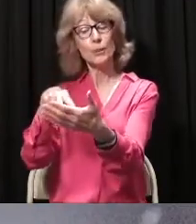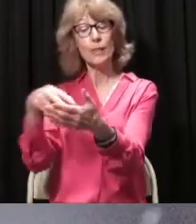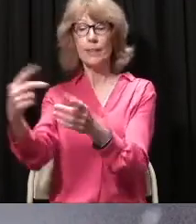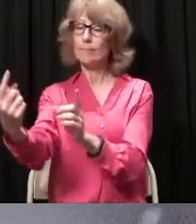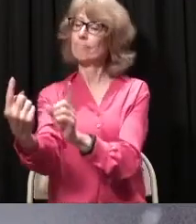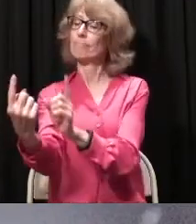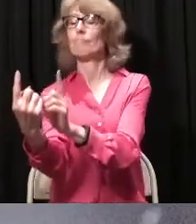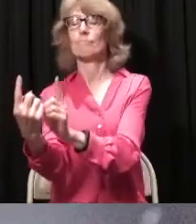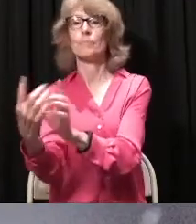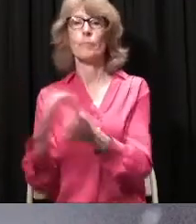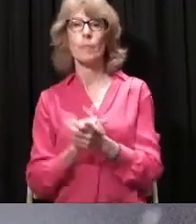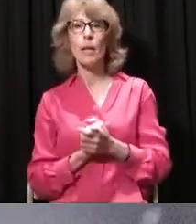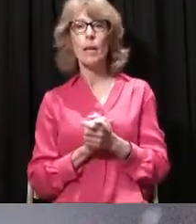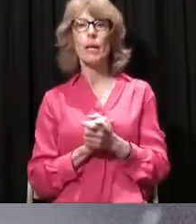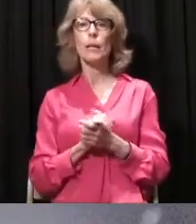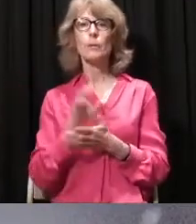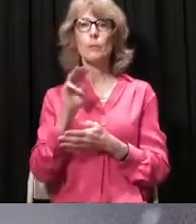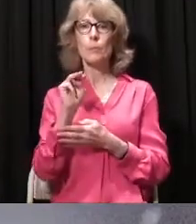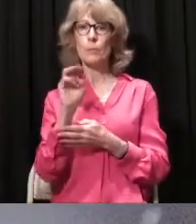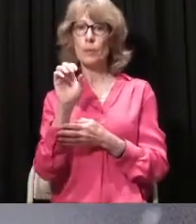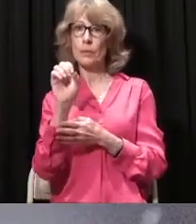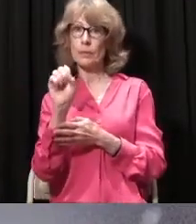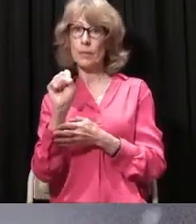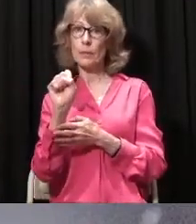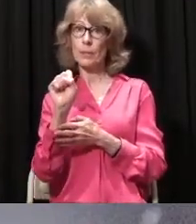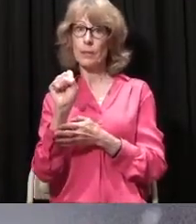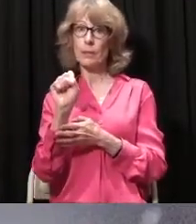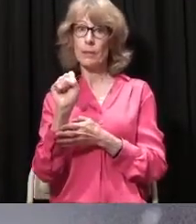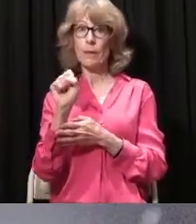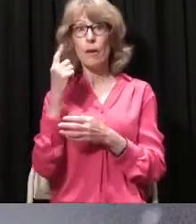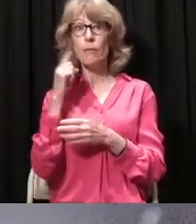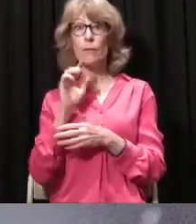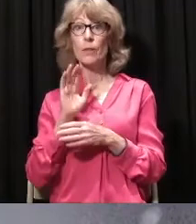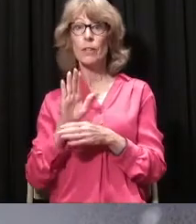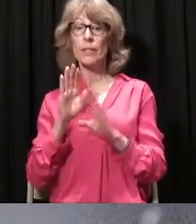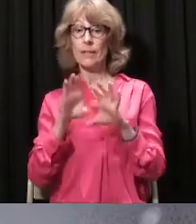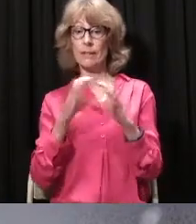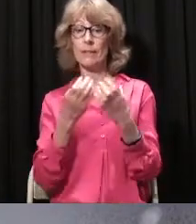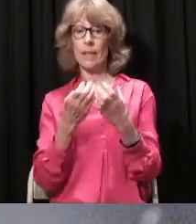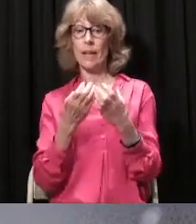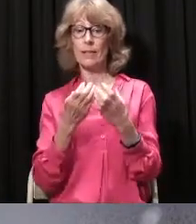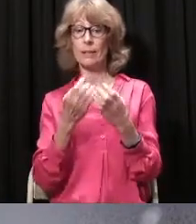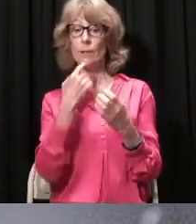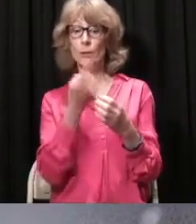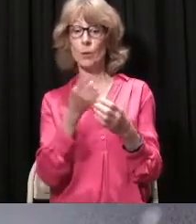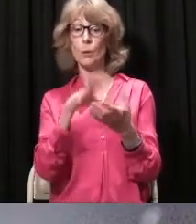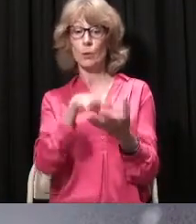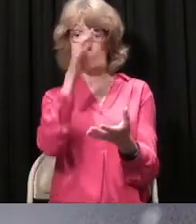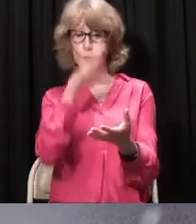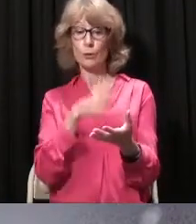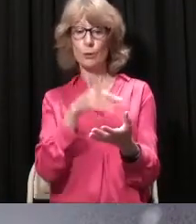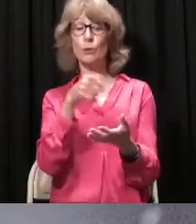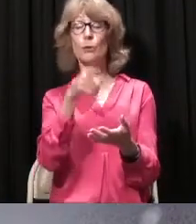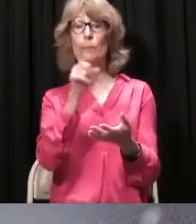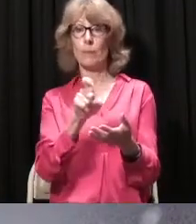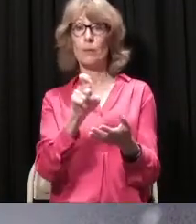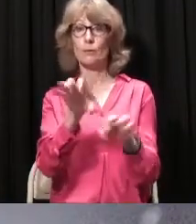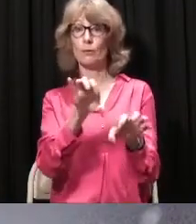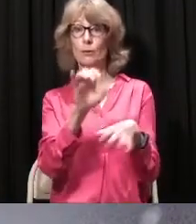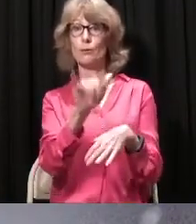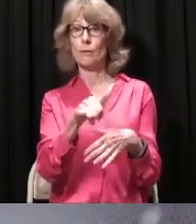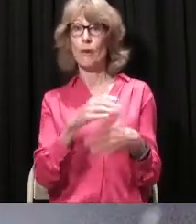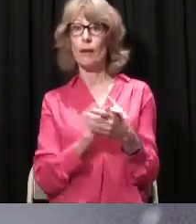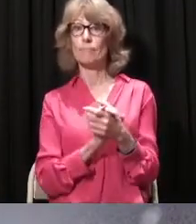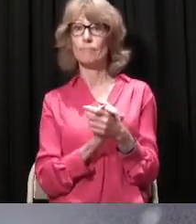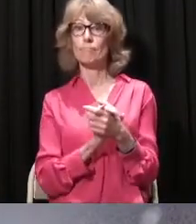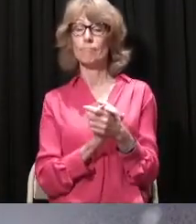assign this task to various students at the college that he taught at, and this became the favorite experience of most college